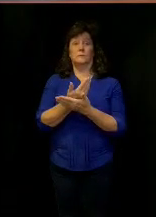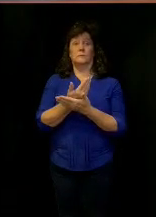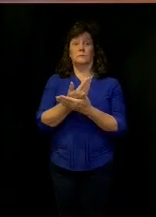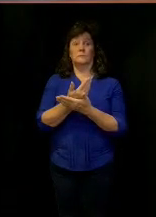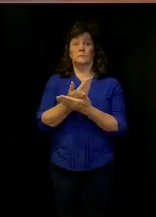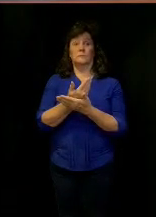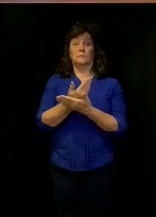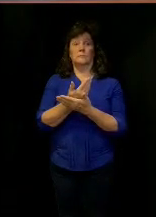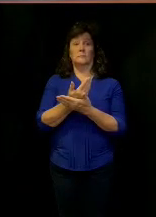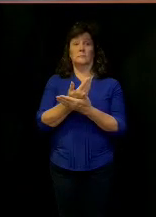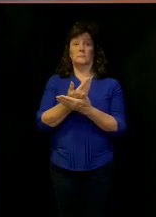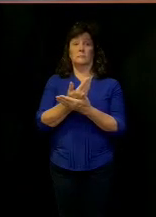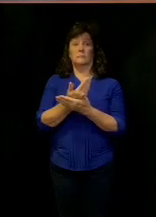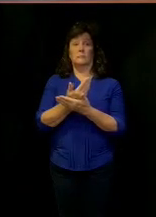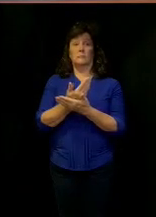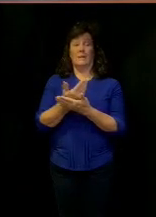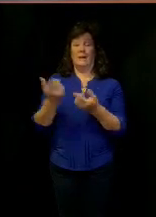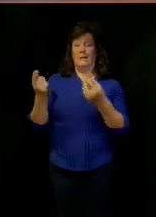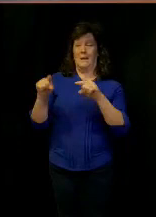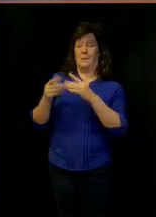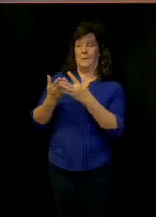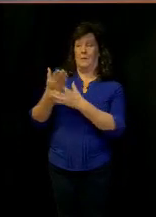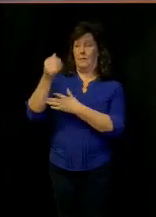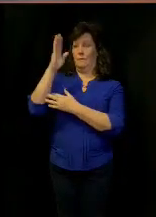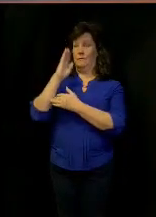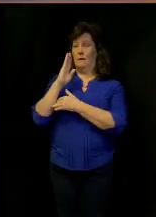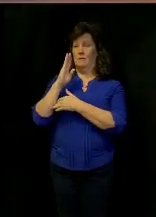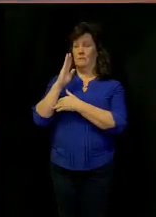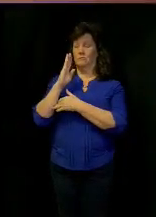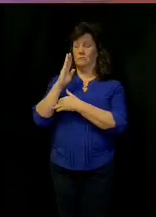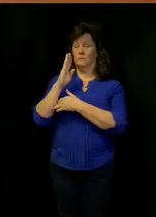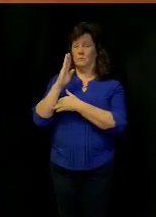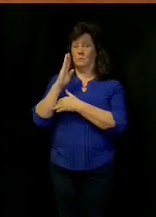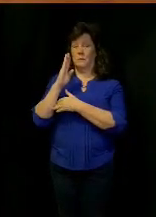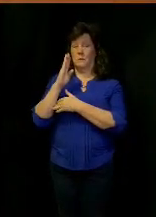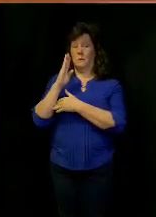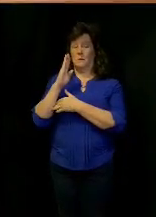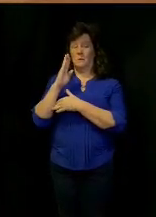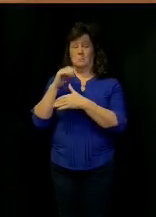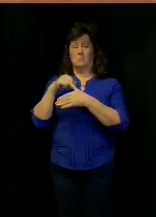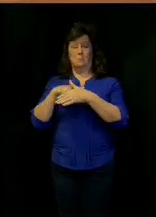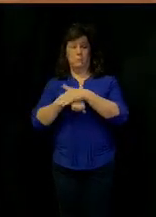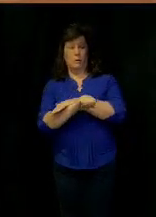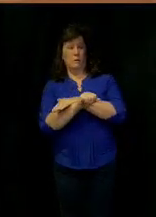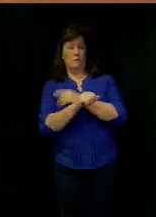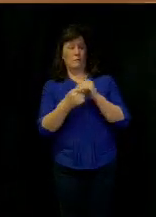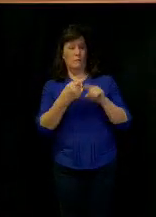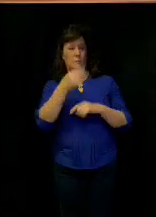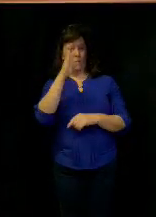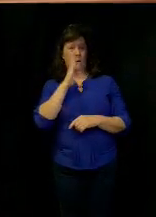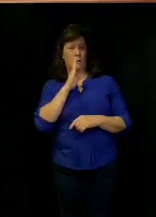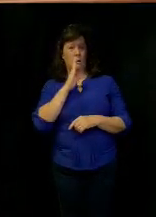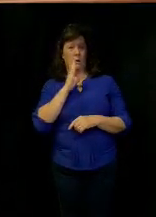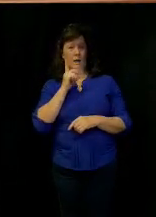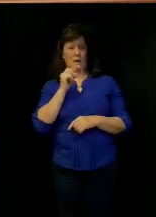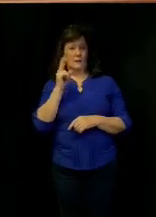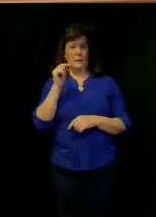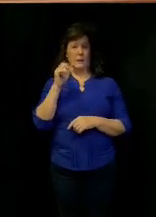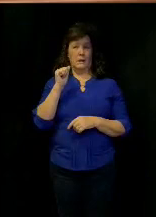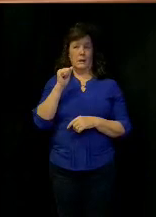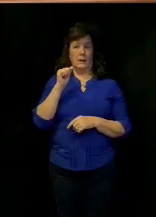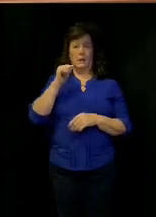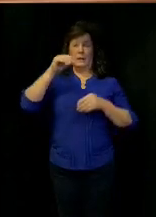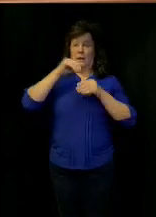They come from God. You've been born of God. You carry the DNA of God. Amen. It's in your spirit.